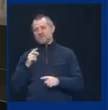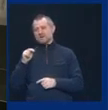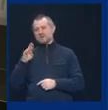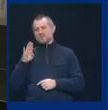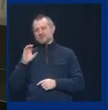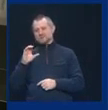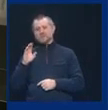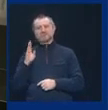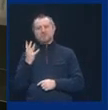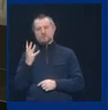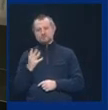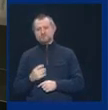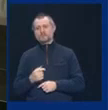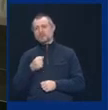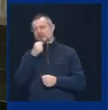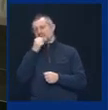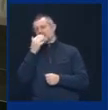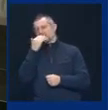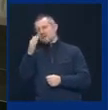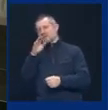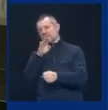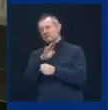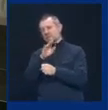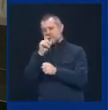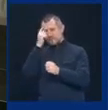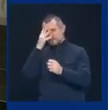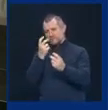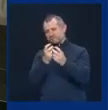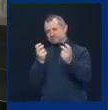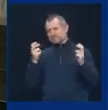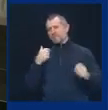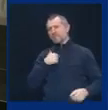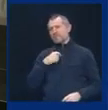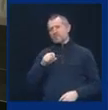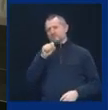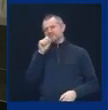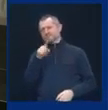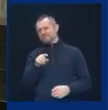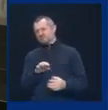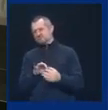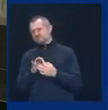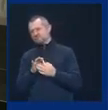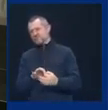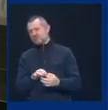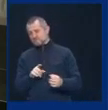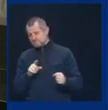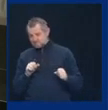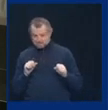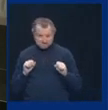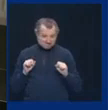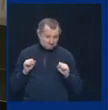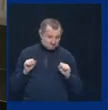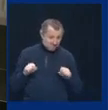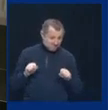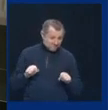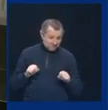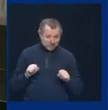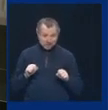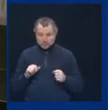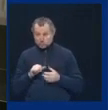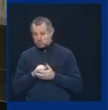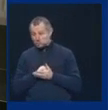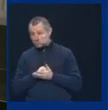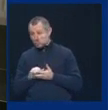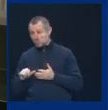Governor, and everyone gathered. My question has to do with the possibility of a shutdown or